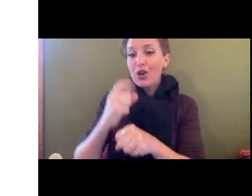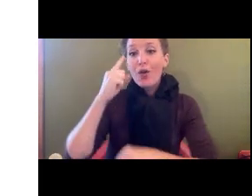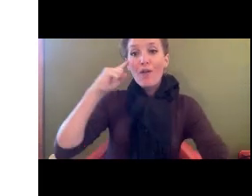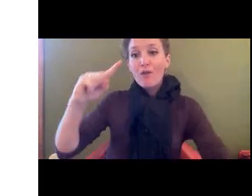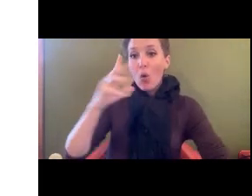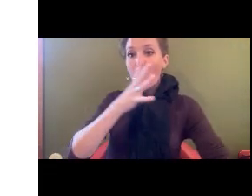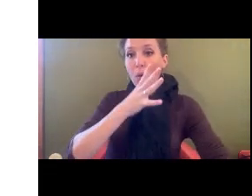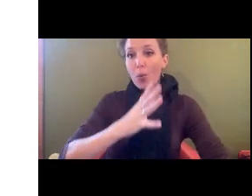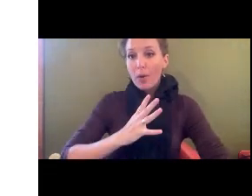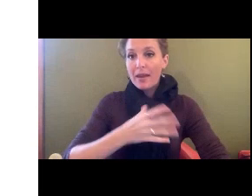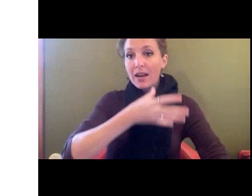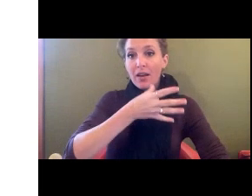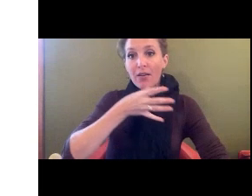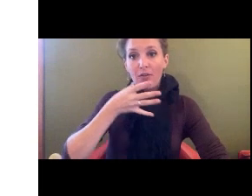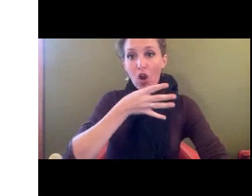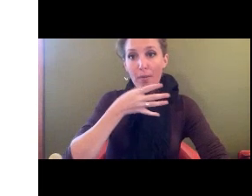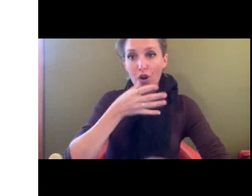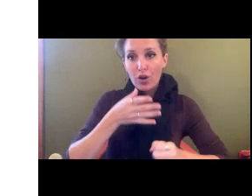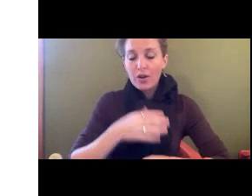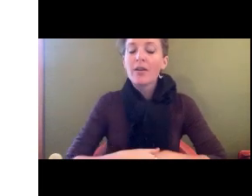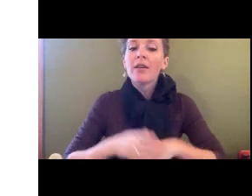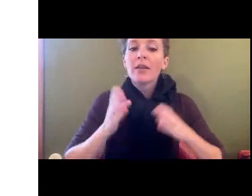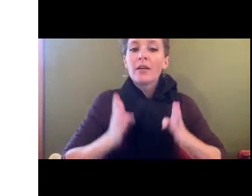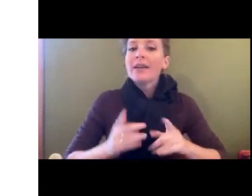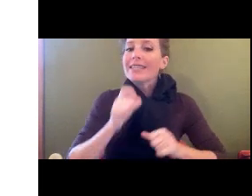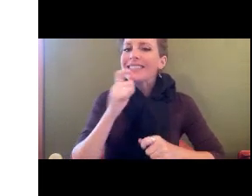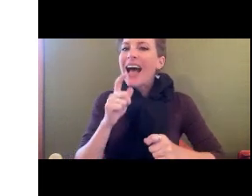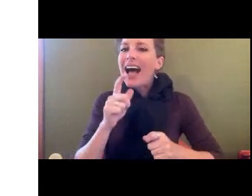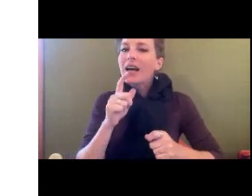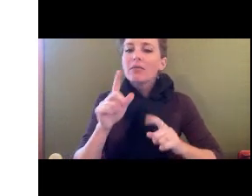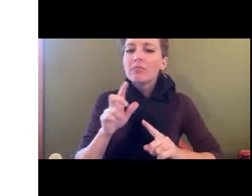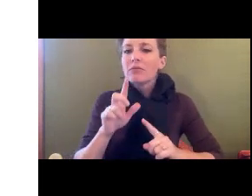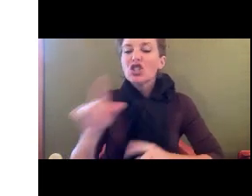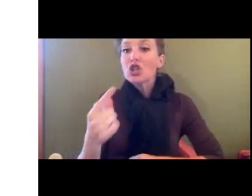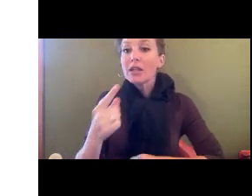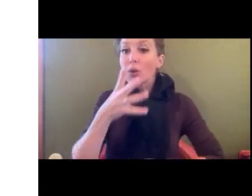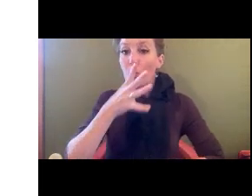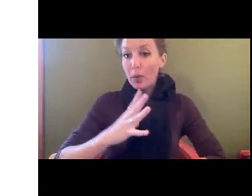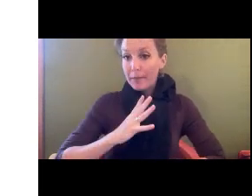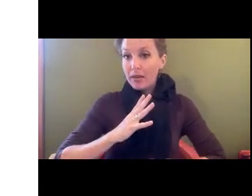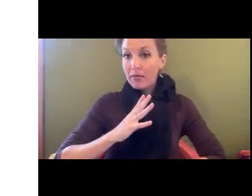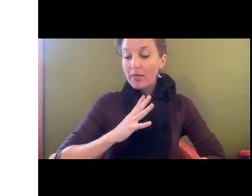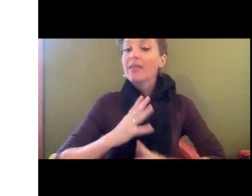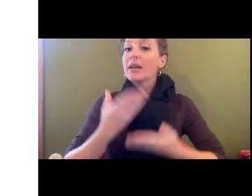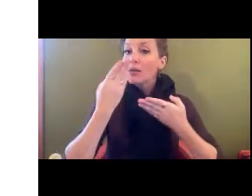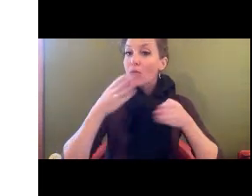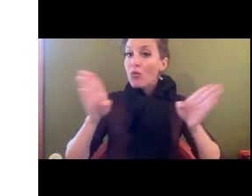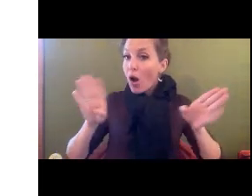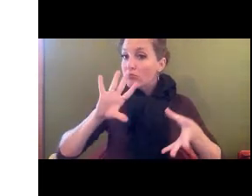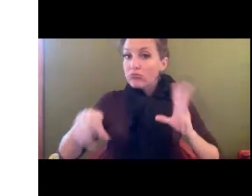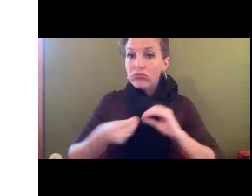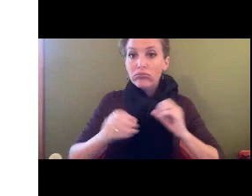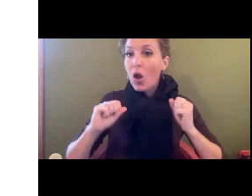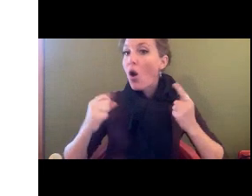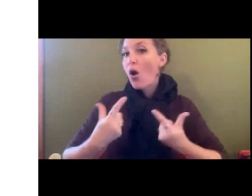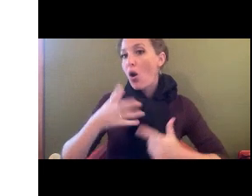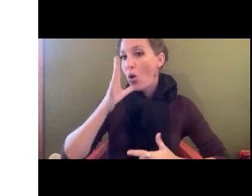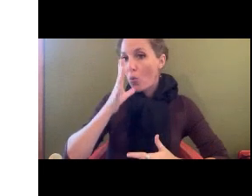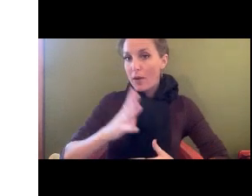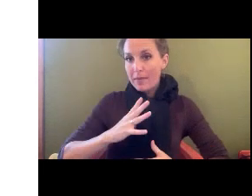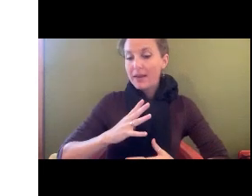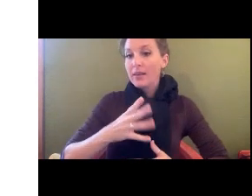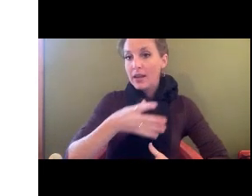is not exclusive to women farmers specifically. This initiative is broad and it includes all women in agriculture. So don't